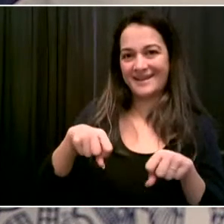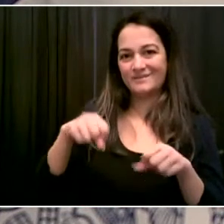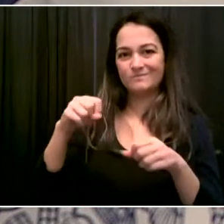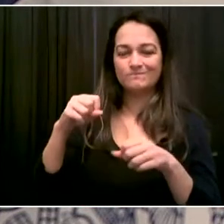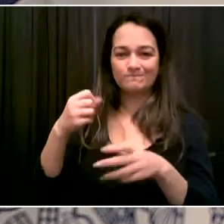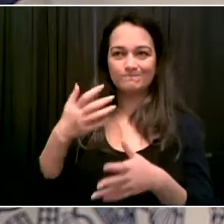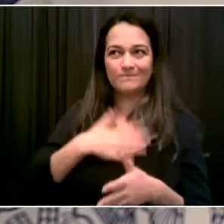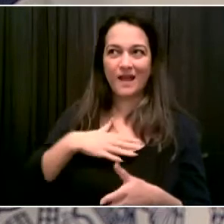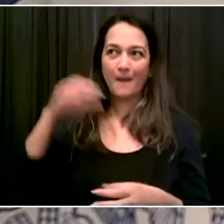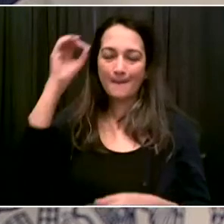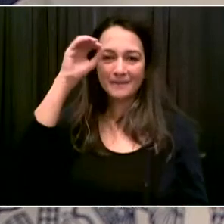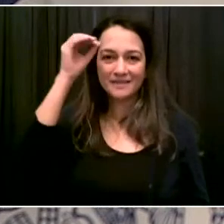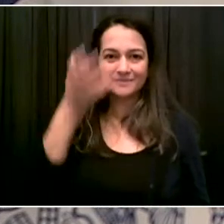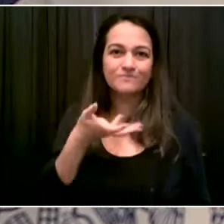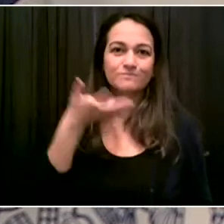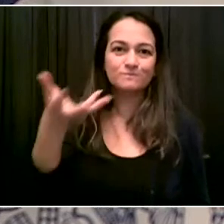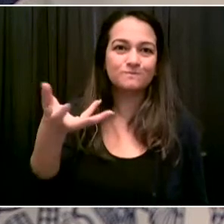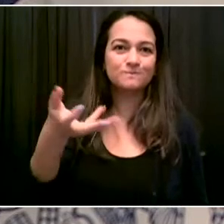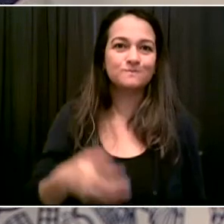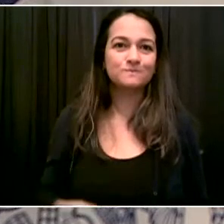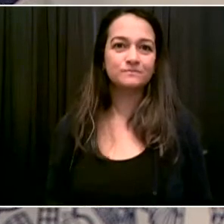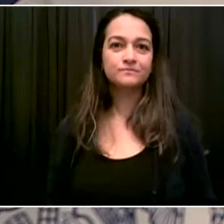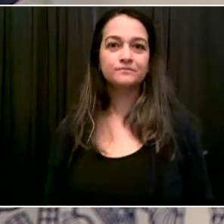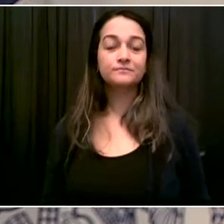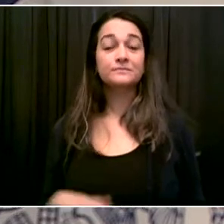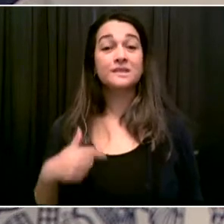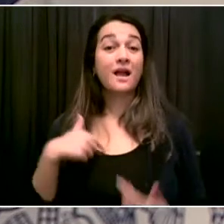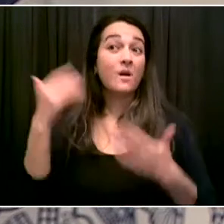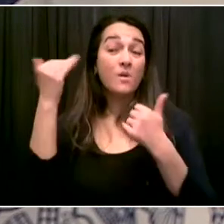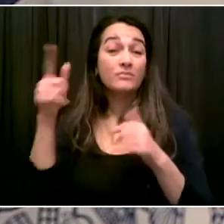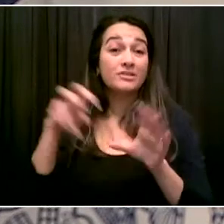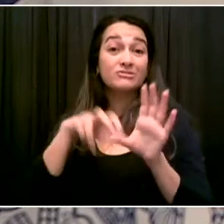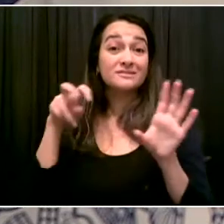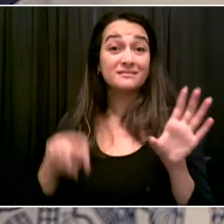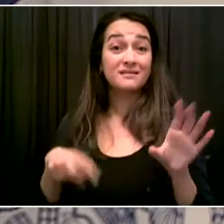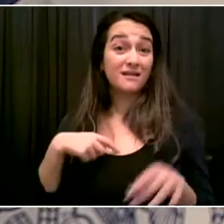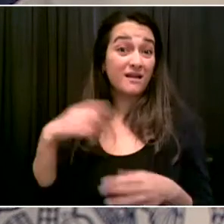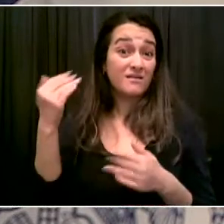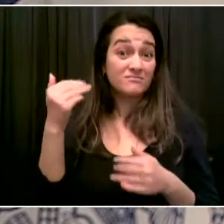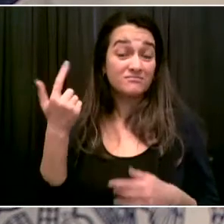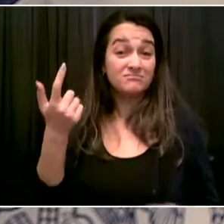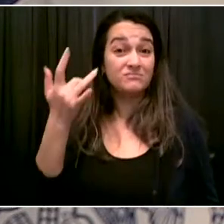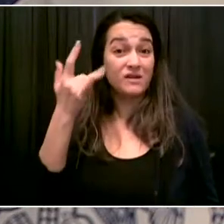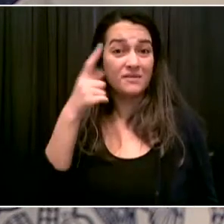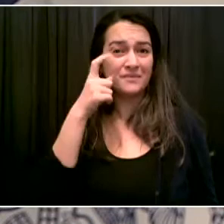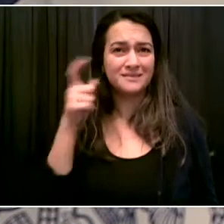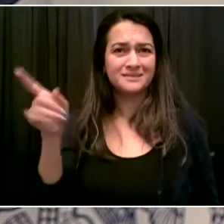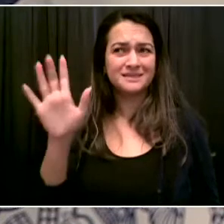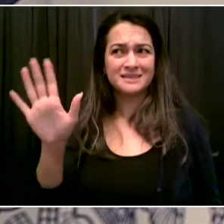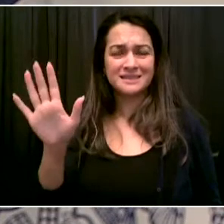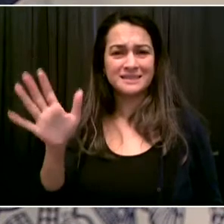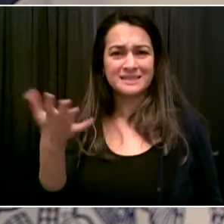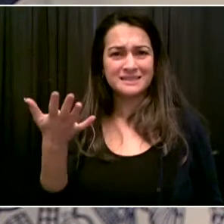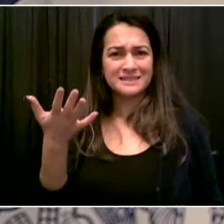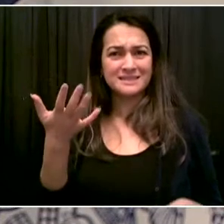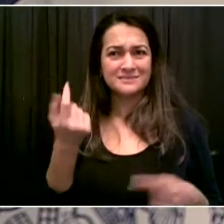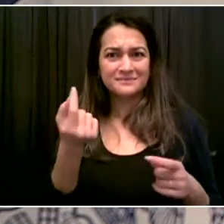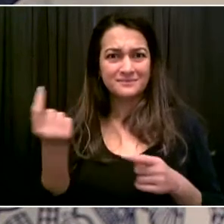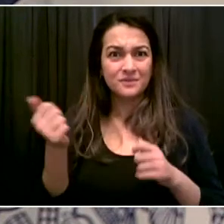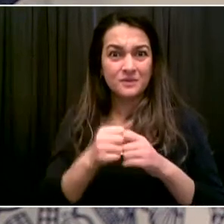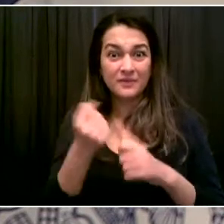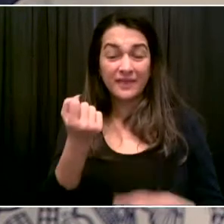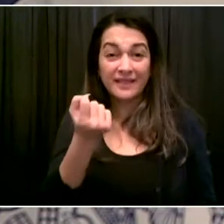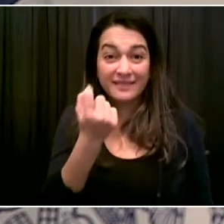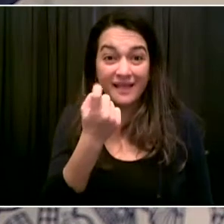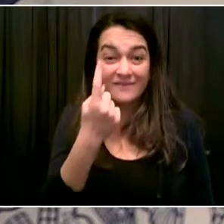end the pain that these 11 women are going through, who were wronged in every sense in an unacceptable manner. I want